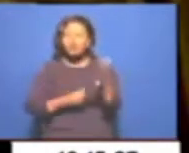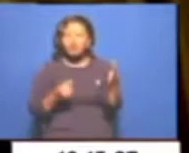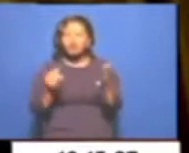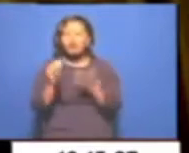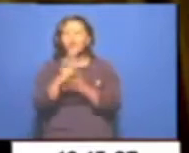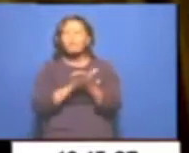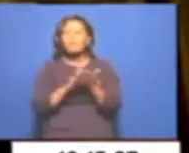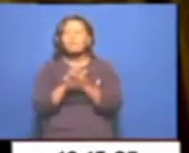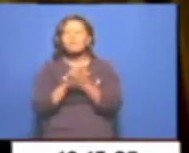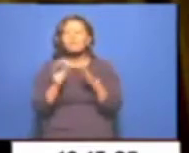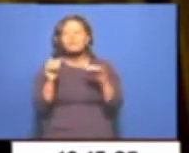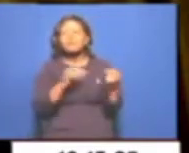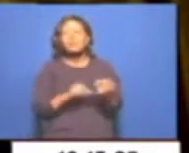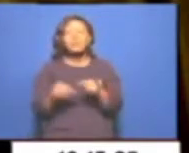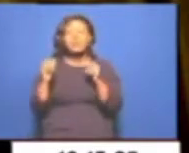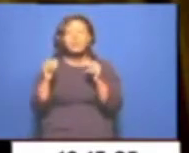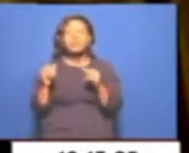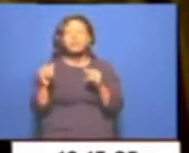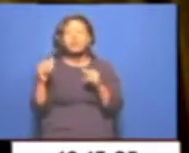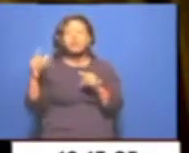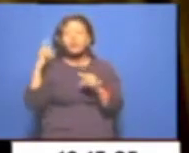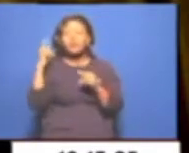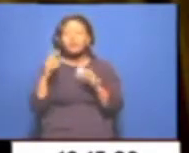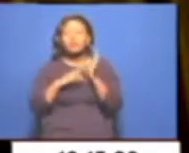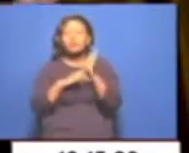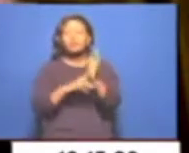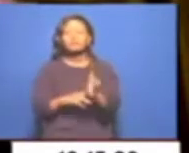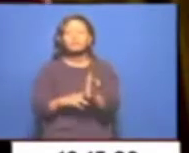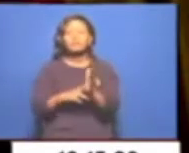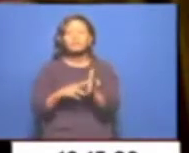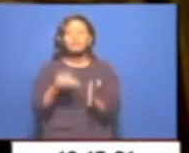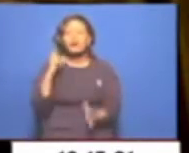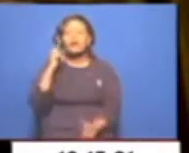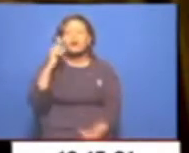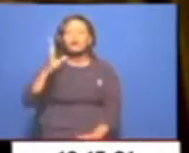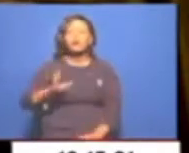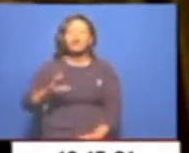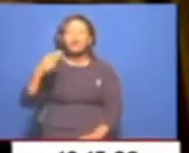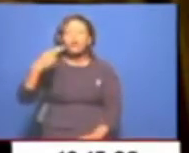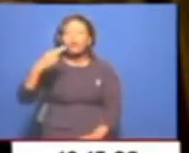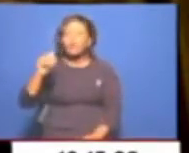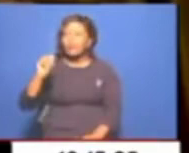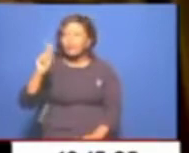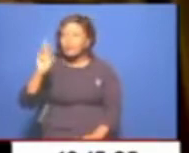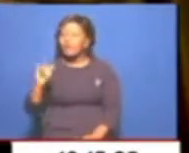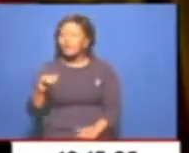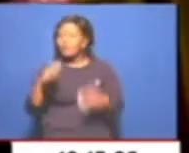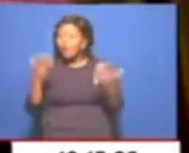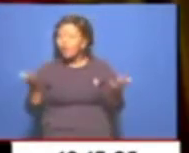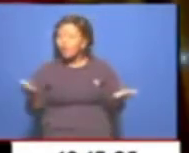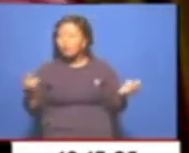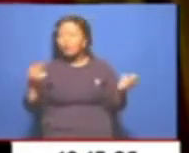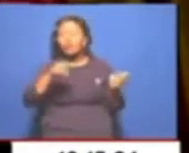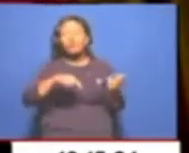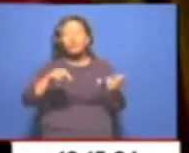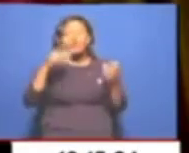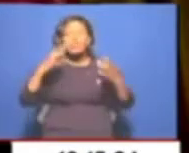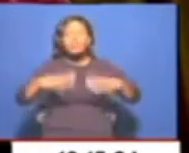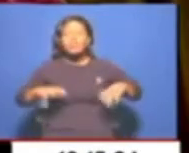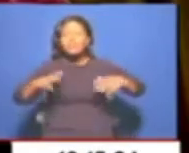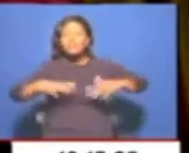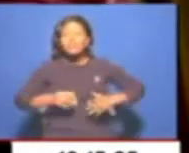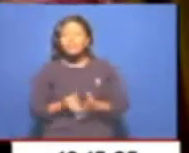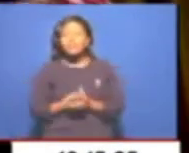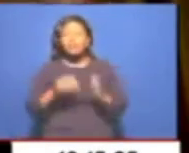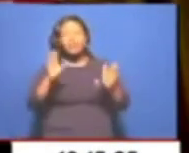represented by President Nelson Harvey? Or is it us, the people? In this Constitution of ours, we,